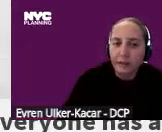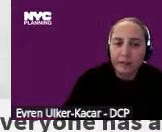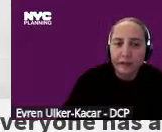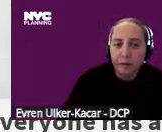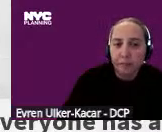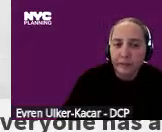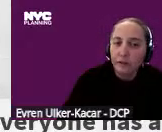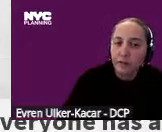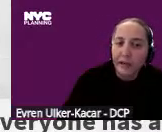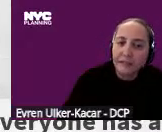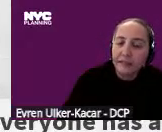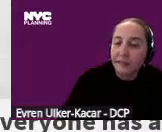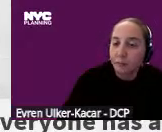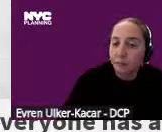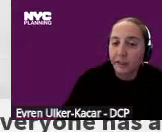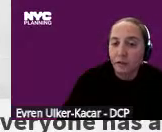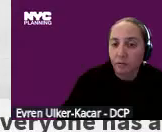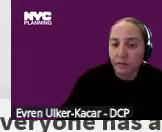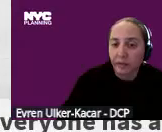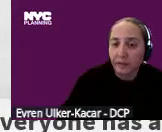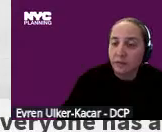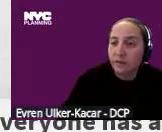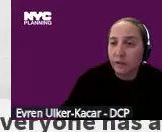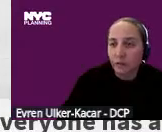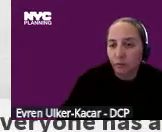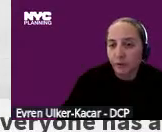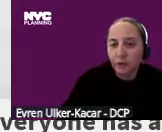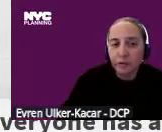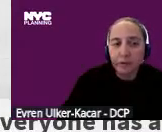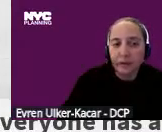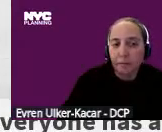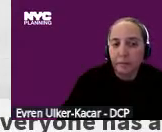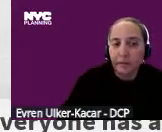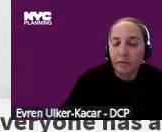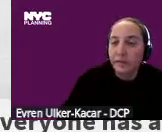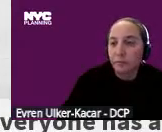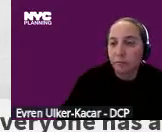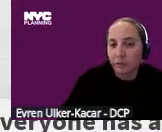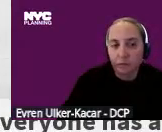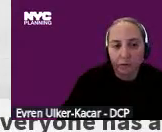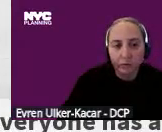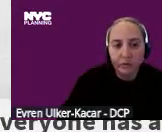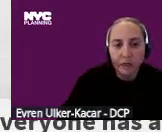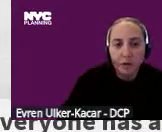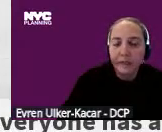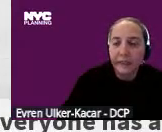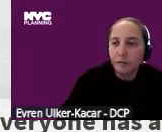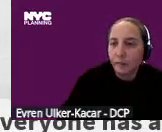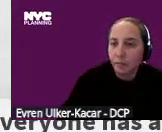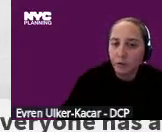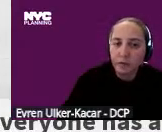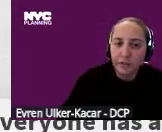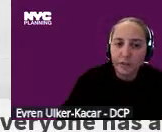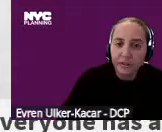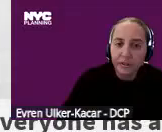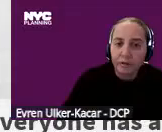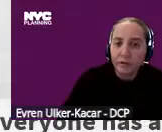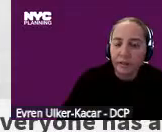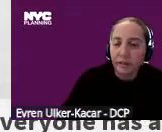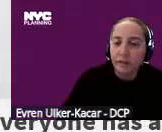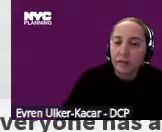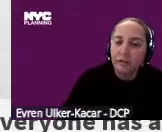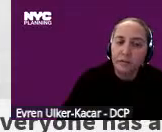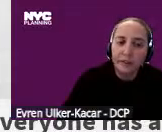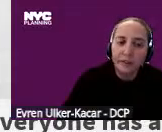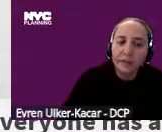speak and plan to access this meeting online using a computer or tablet or a smartphone, please remember to register